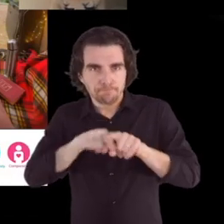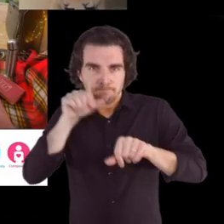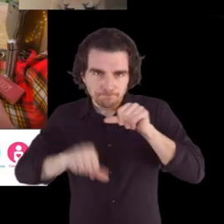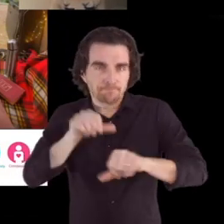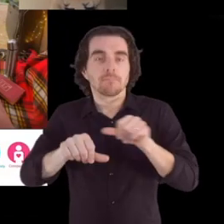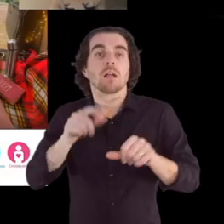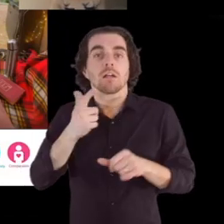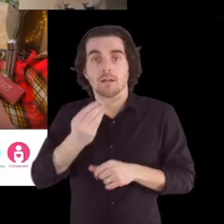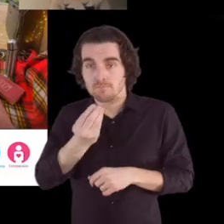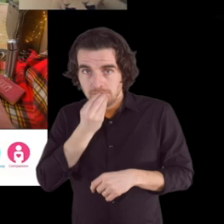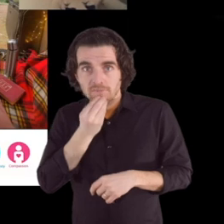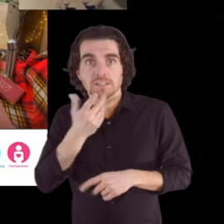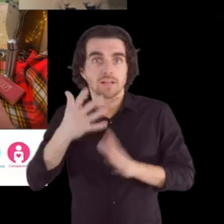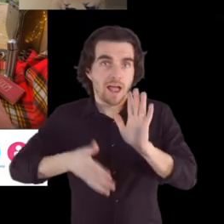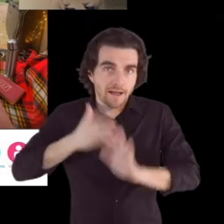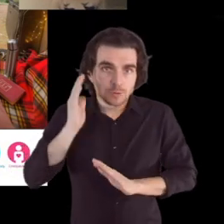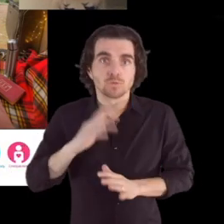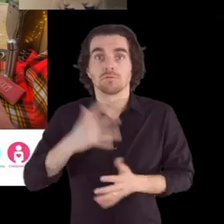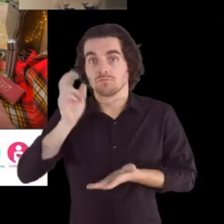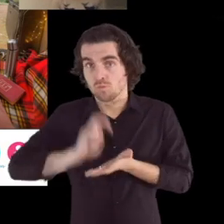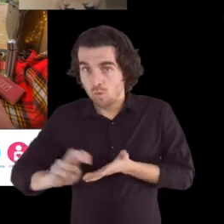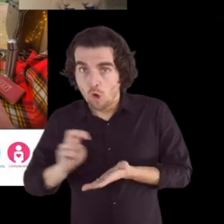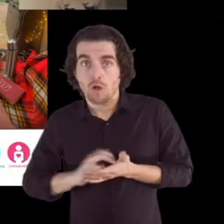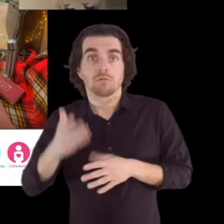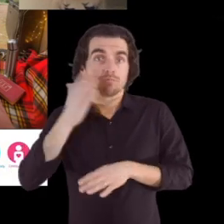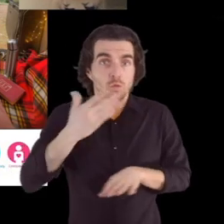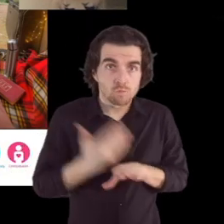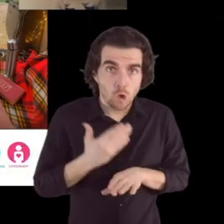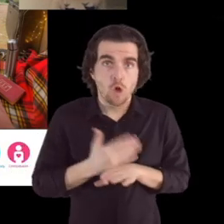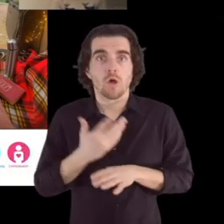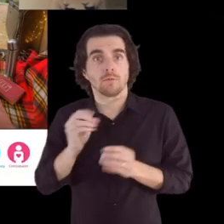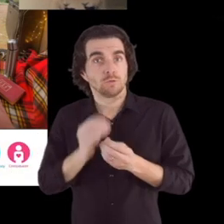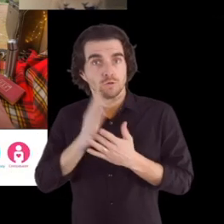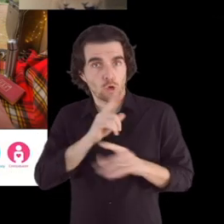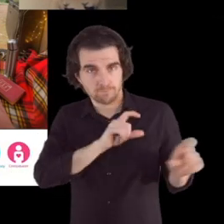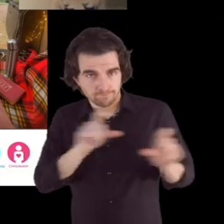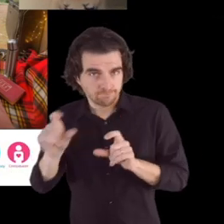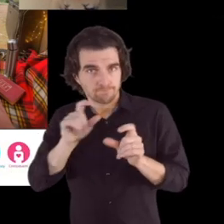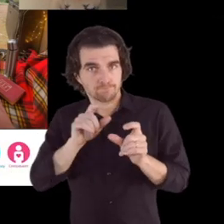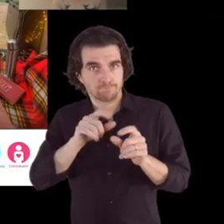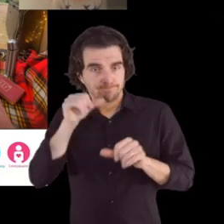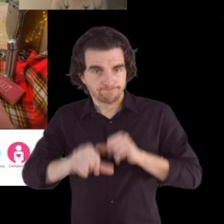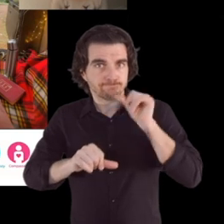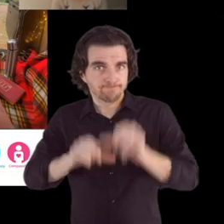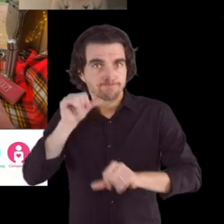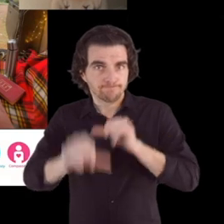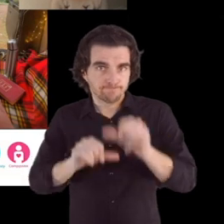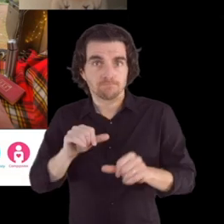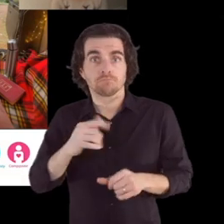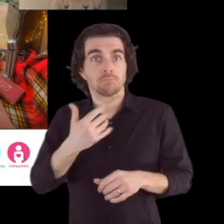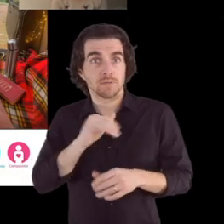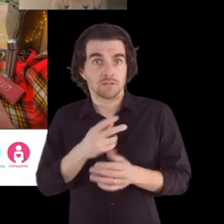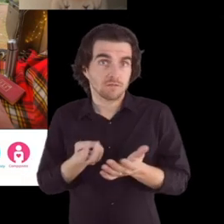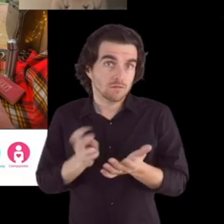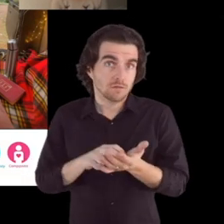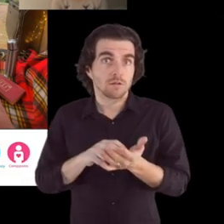getting showered, have your breakfast and going out and doing, whether it was going for a walk or going to work, trying to ensure you're still following those routines and maybe not sitting up